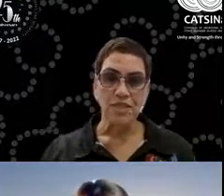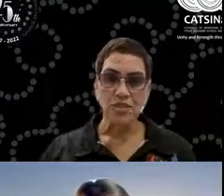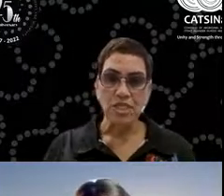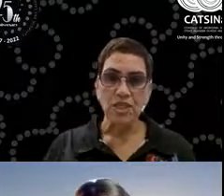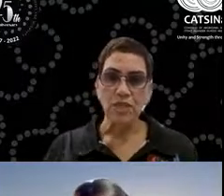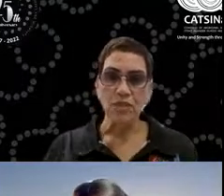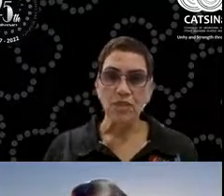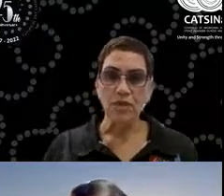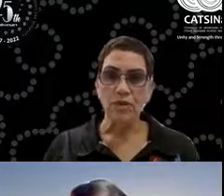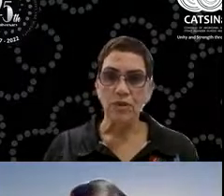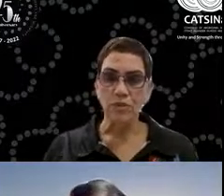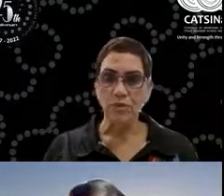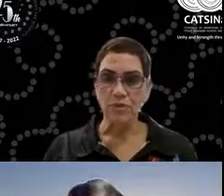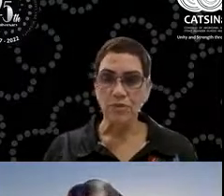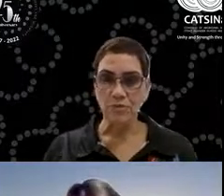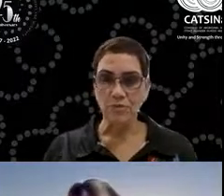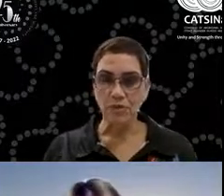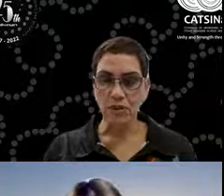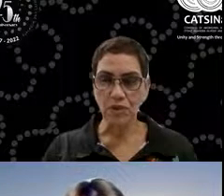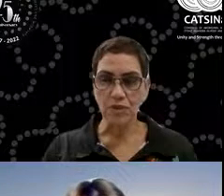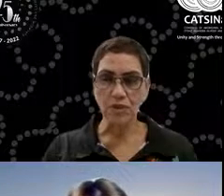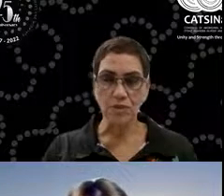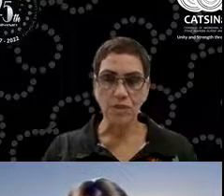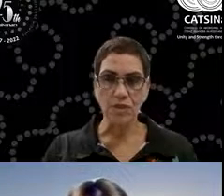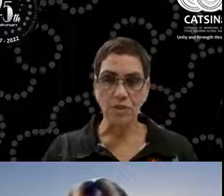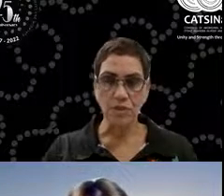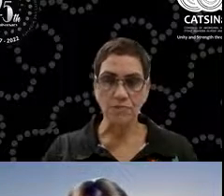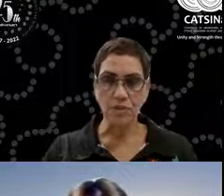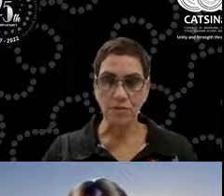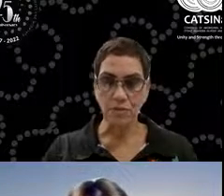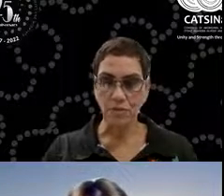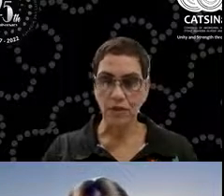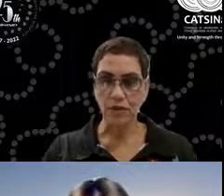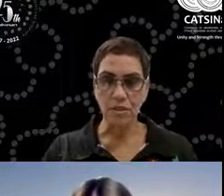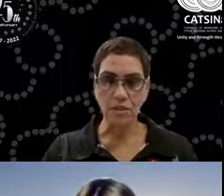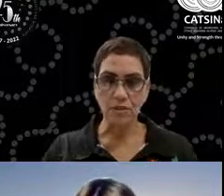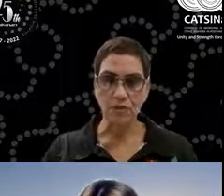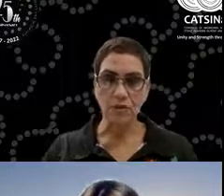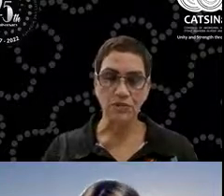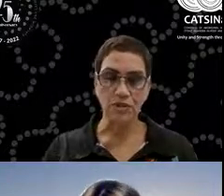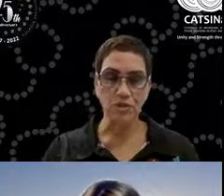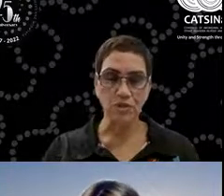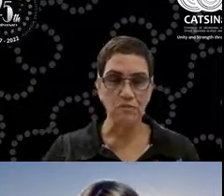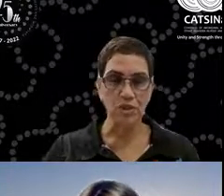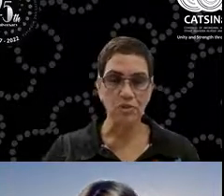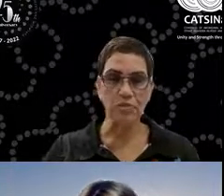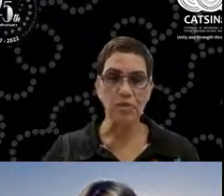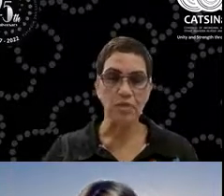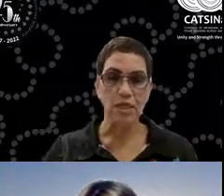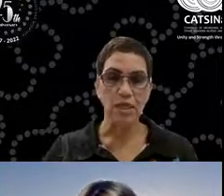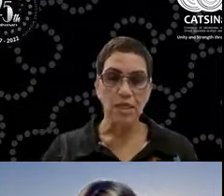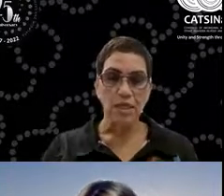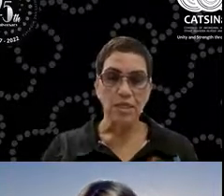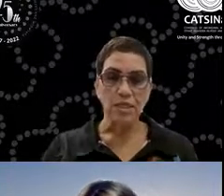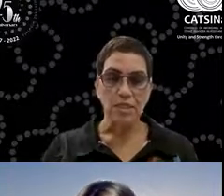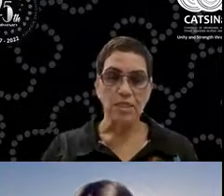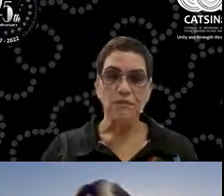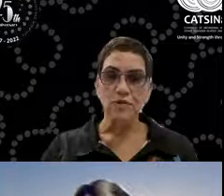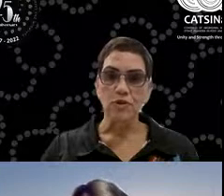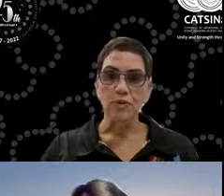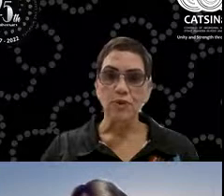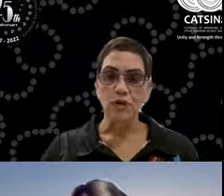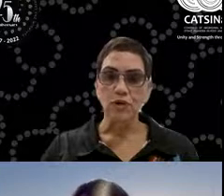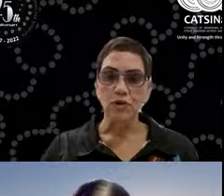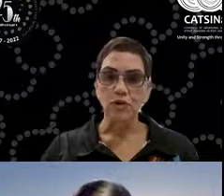So this is an interesting question that I wanted to pose, and more a rhetorical question, just because we're online, it's a bit more difficult to respond, is